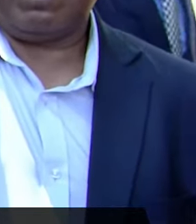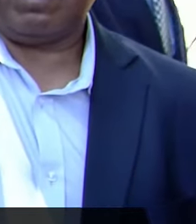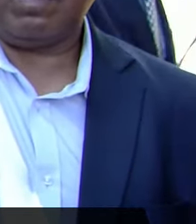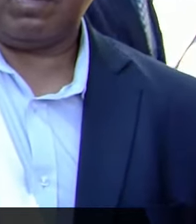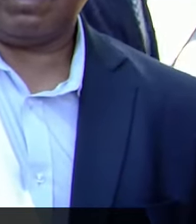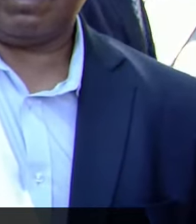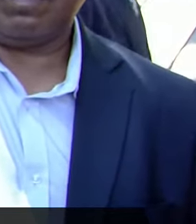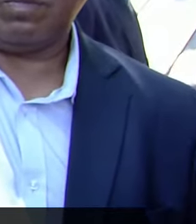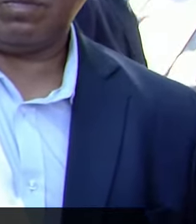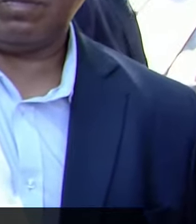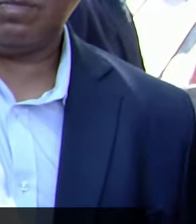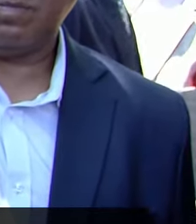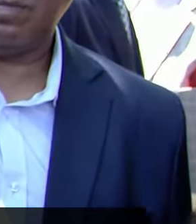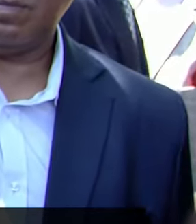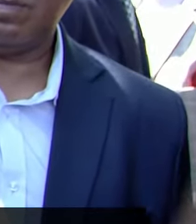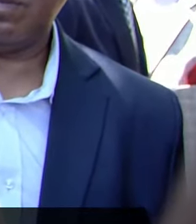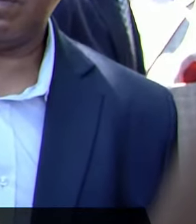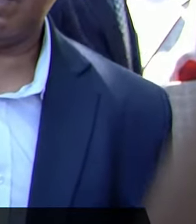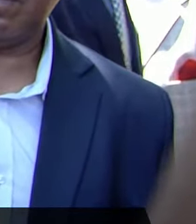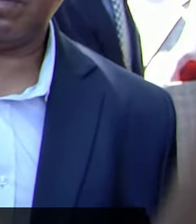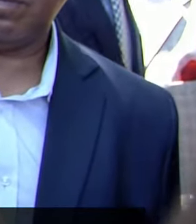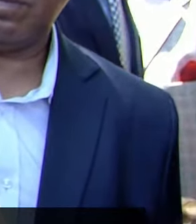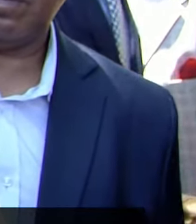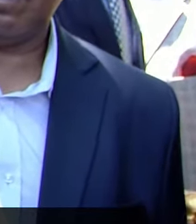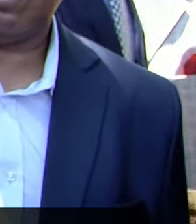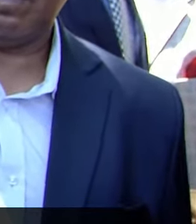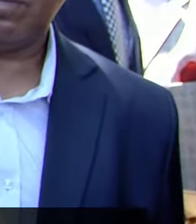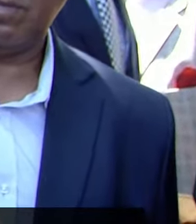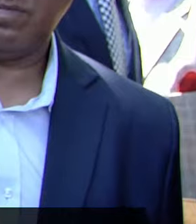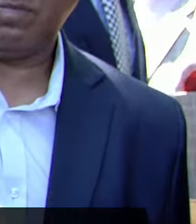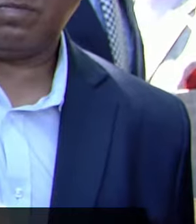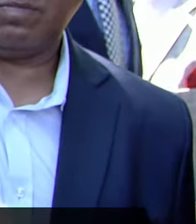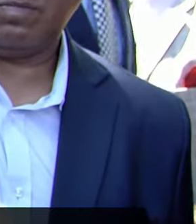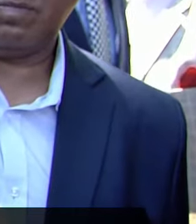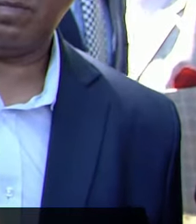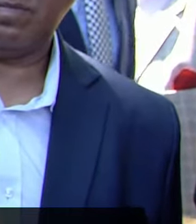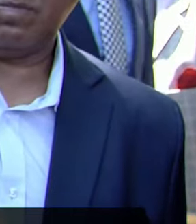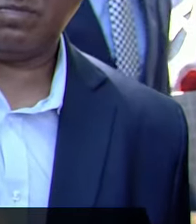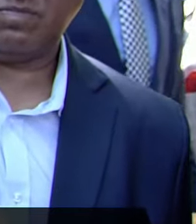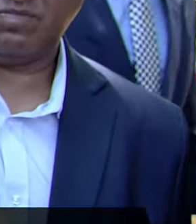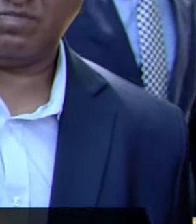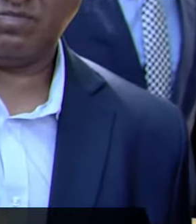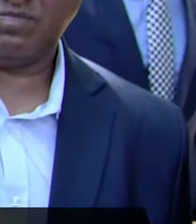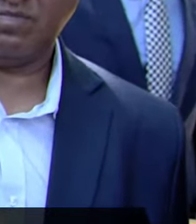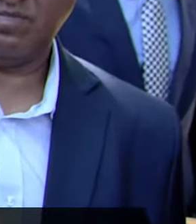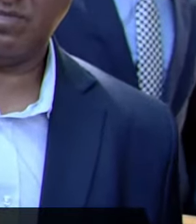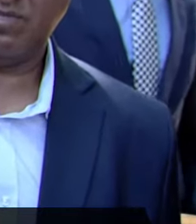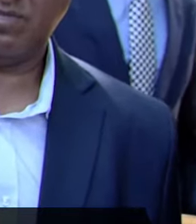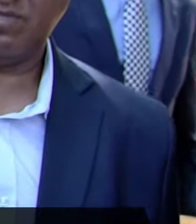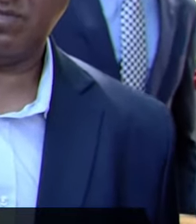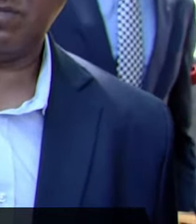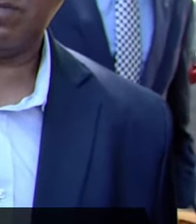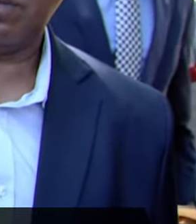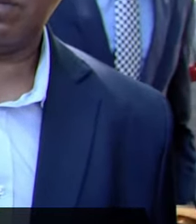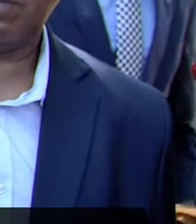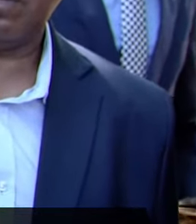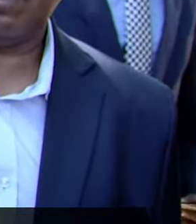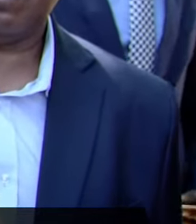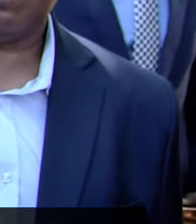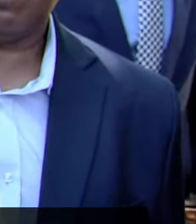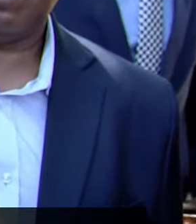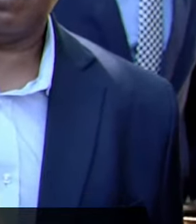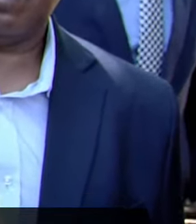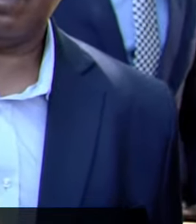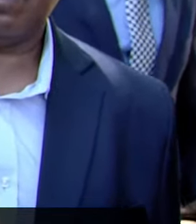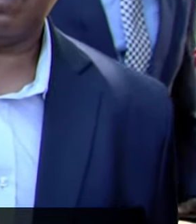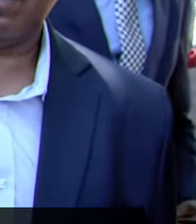him as long as we could, and he always appreciated that we would come and see him and sit